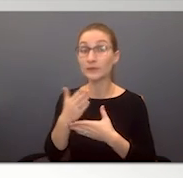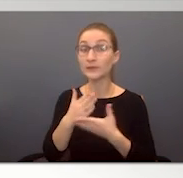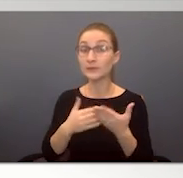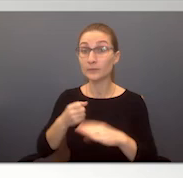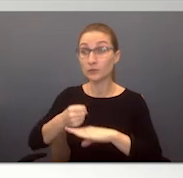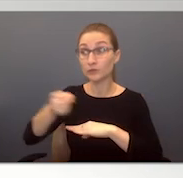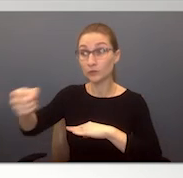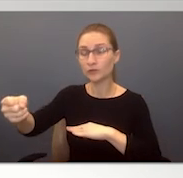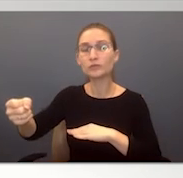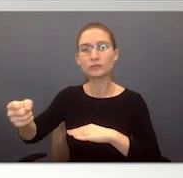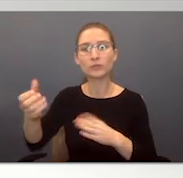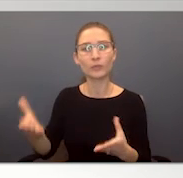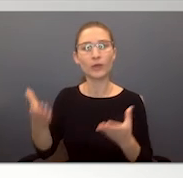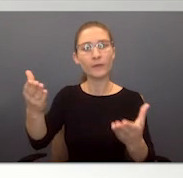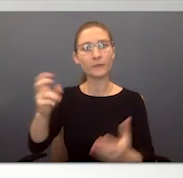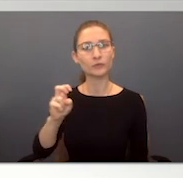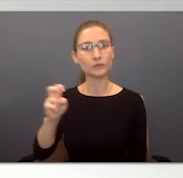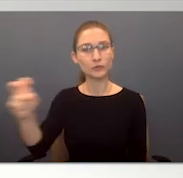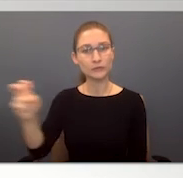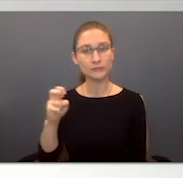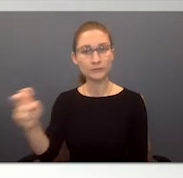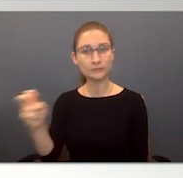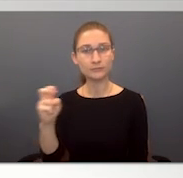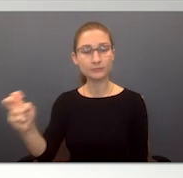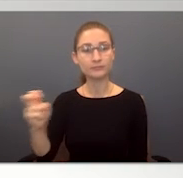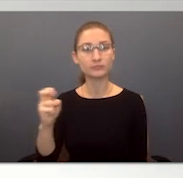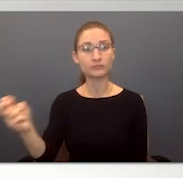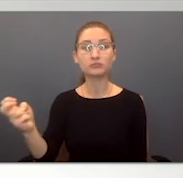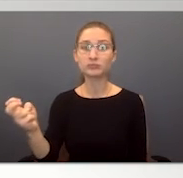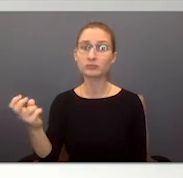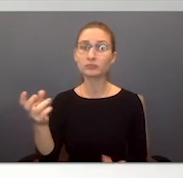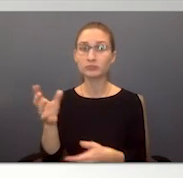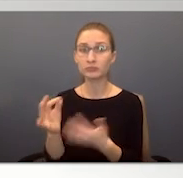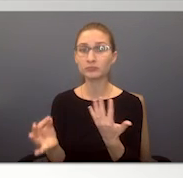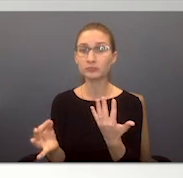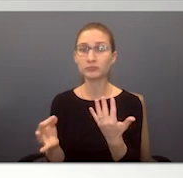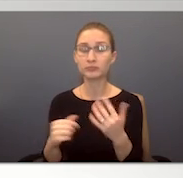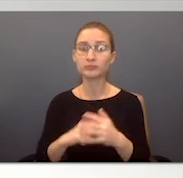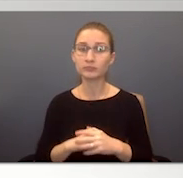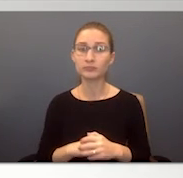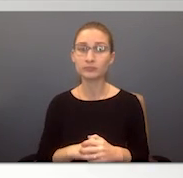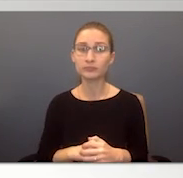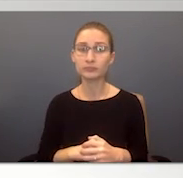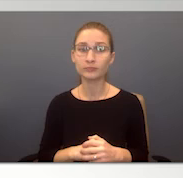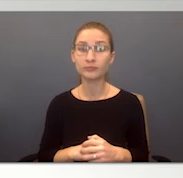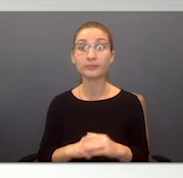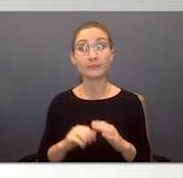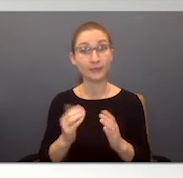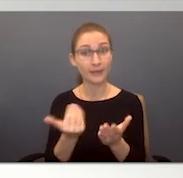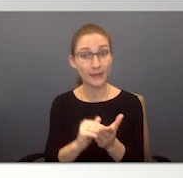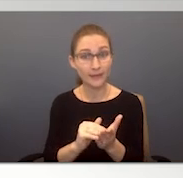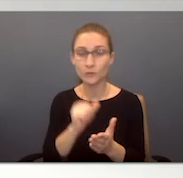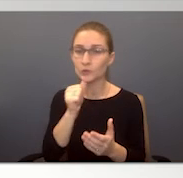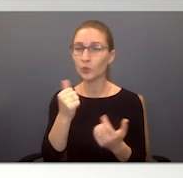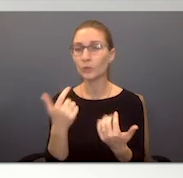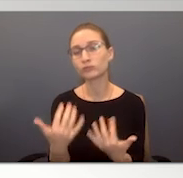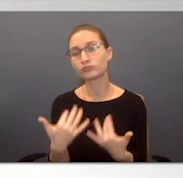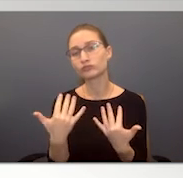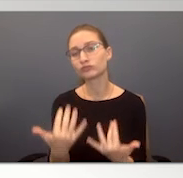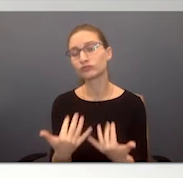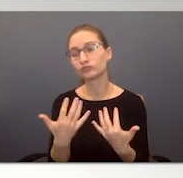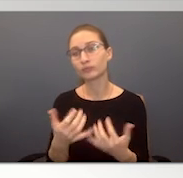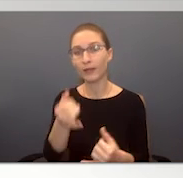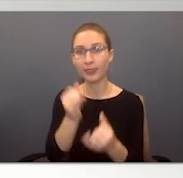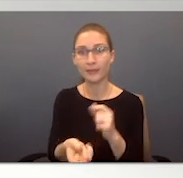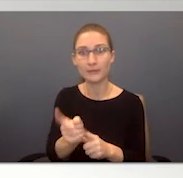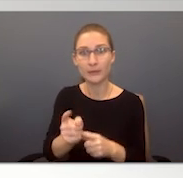And I mentioned it earlier, some of the shelters have transportation to the shelter, to alternative housing. And again, I'm